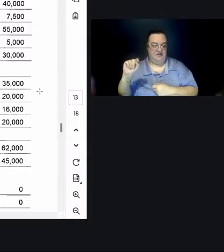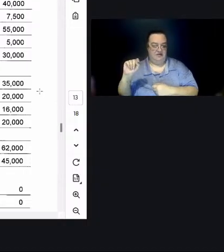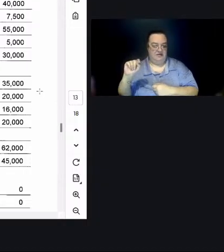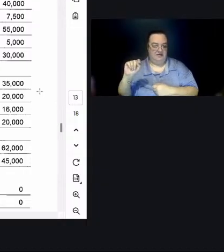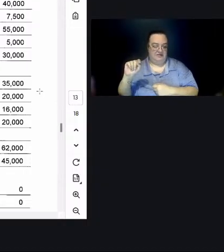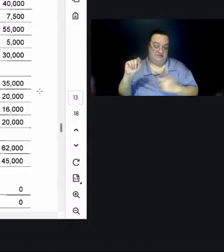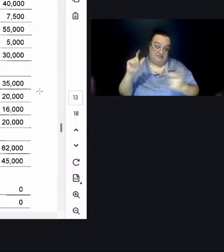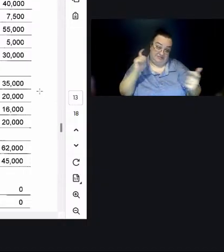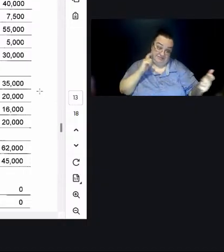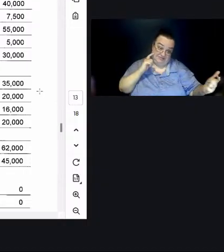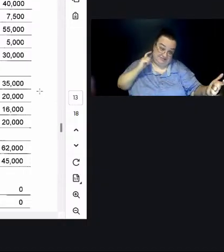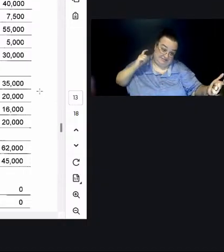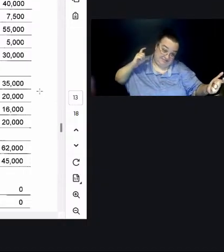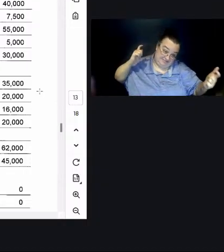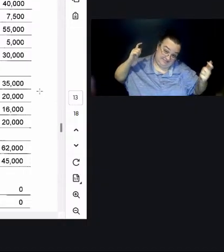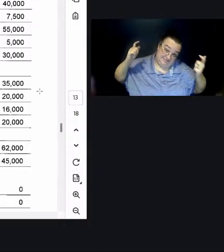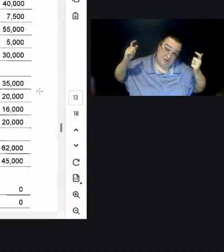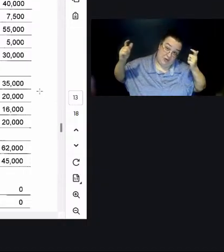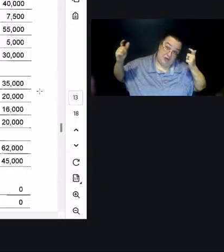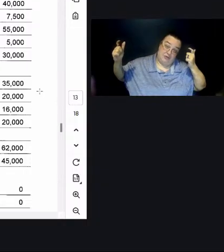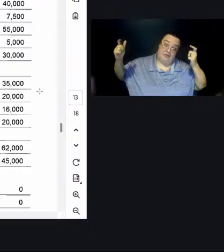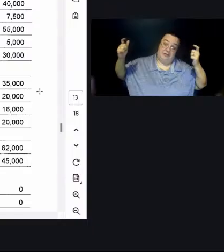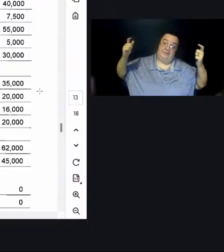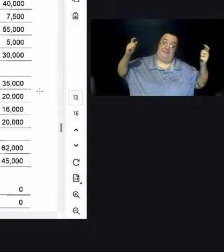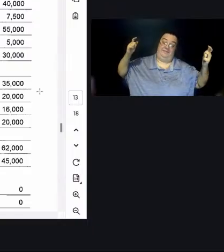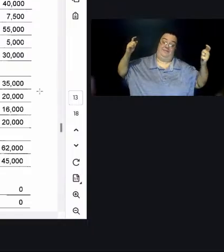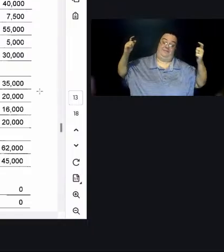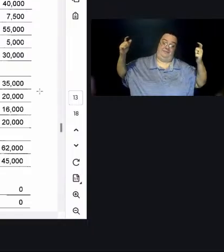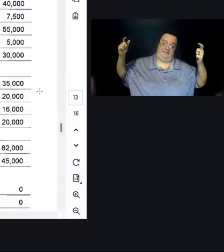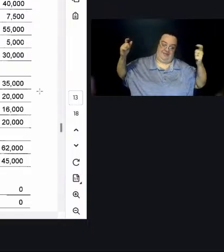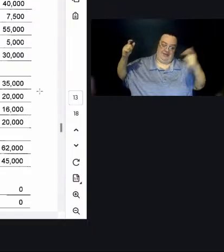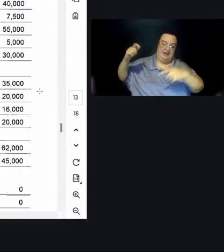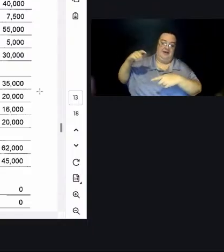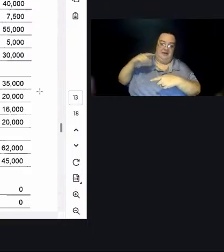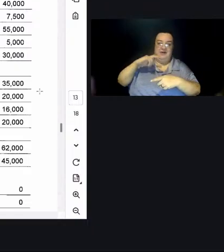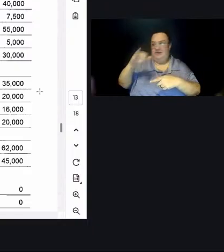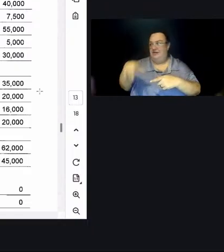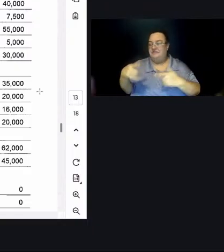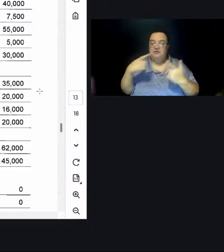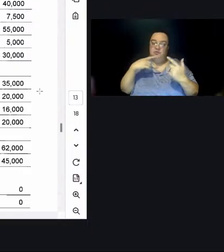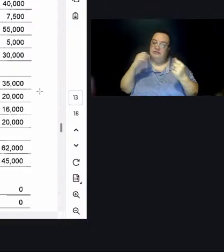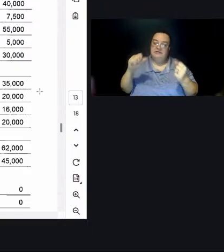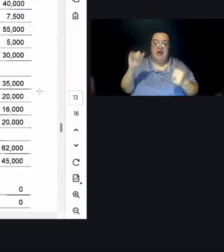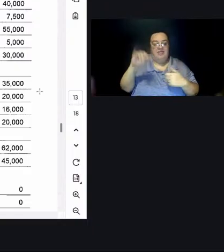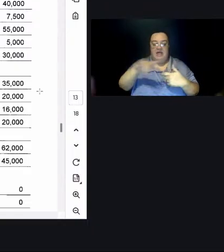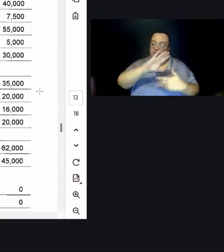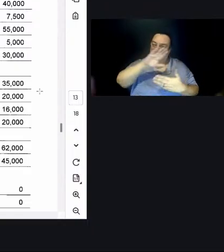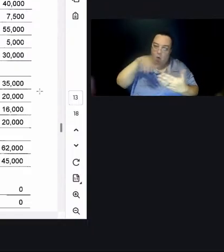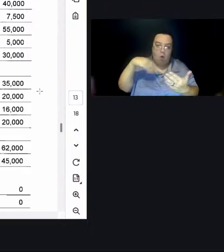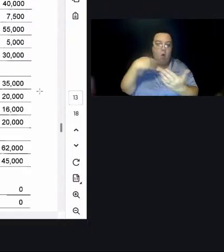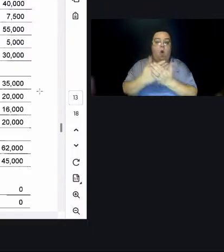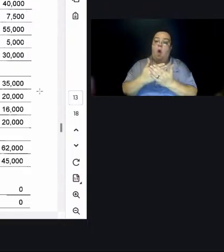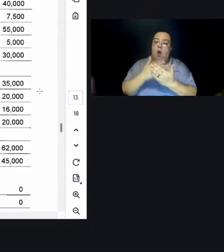gargantuan. Headless Horseman? Yes, was all solicited